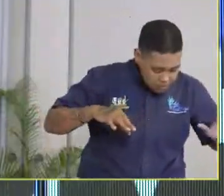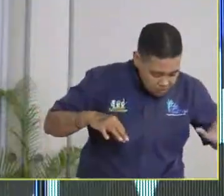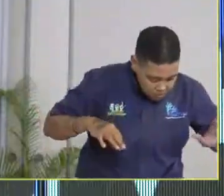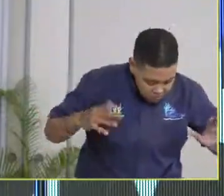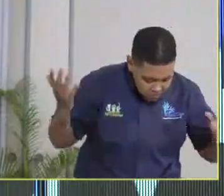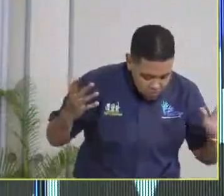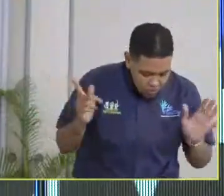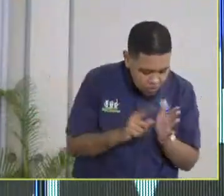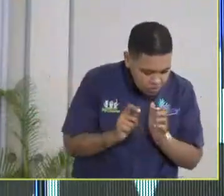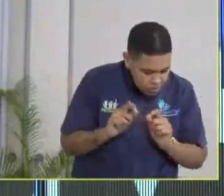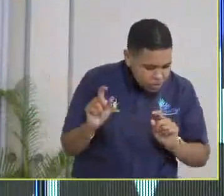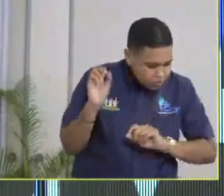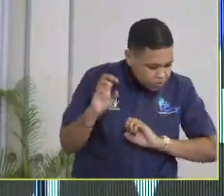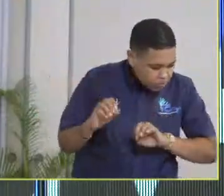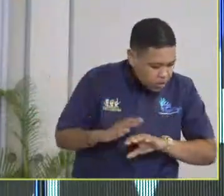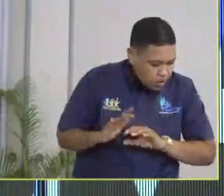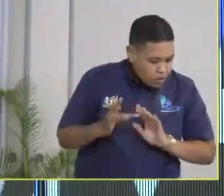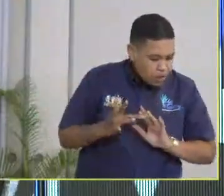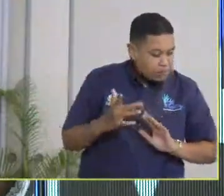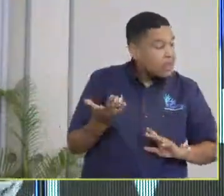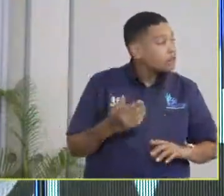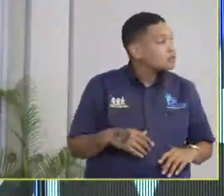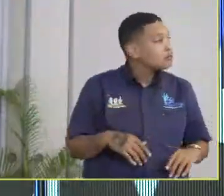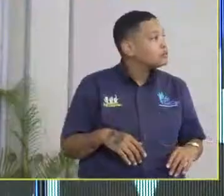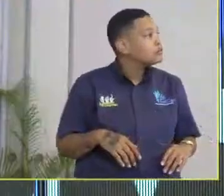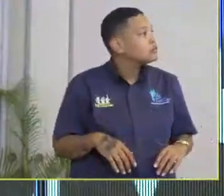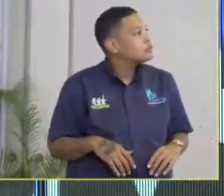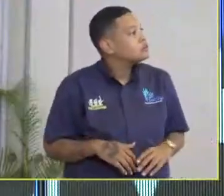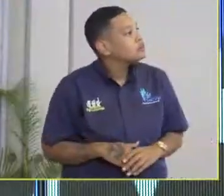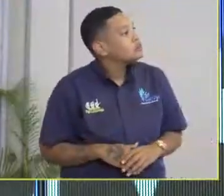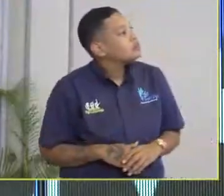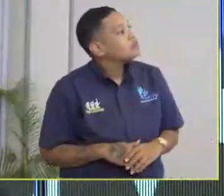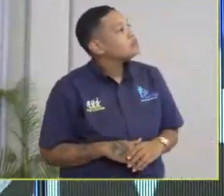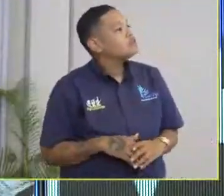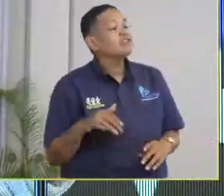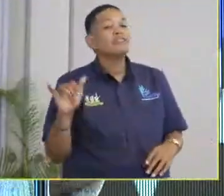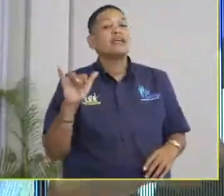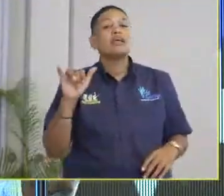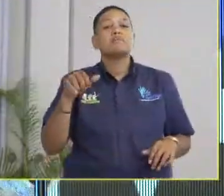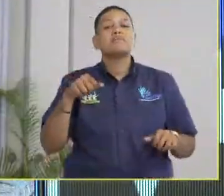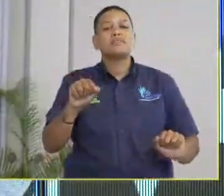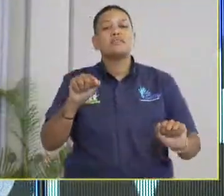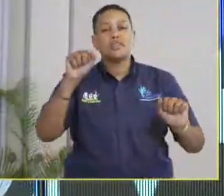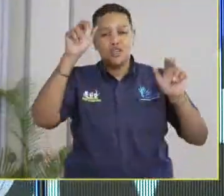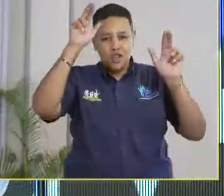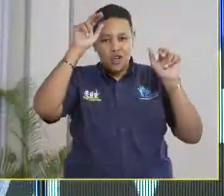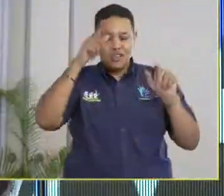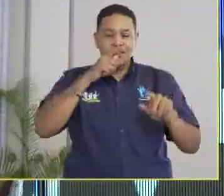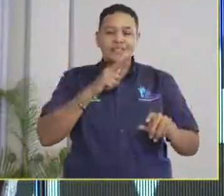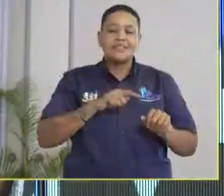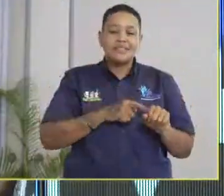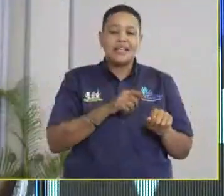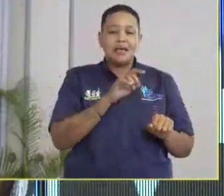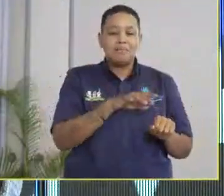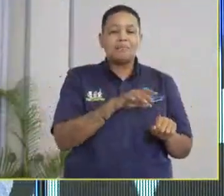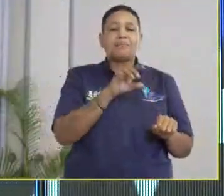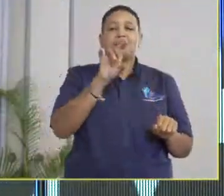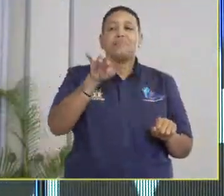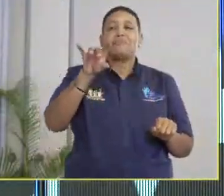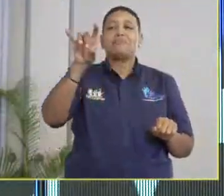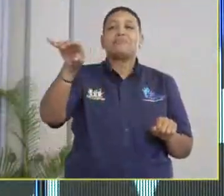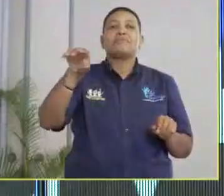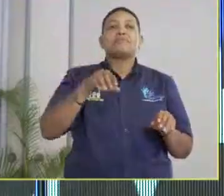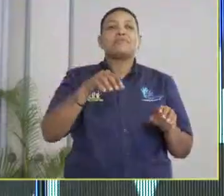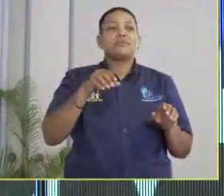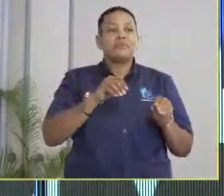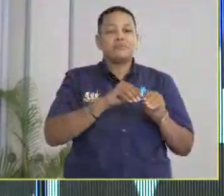what should go on the website. So it's just like the seahorse. The fertilization happens one place, and